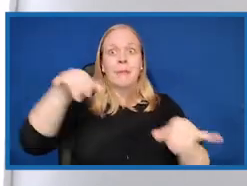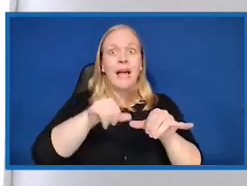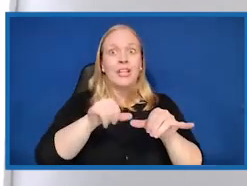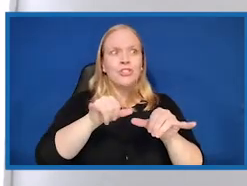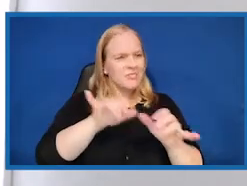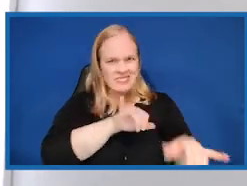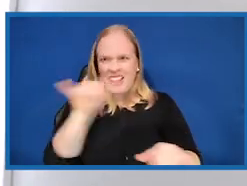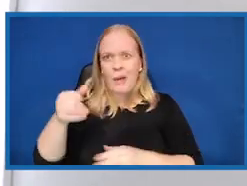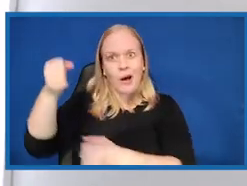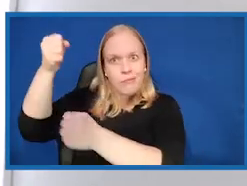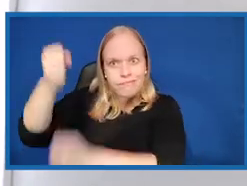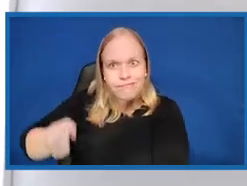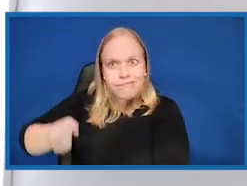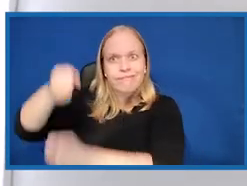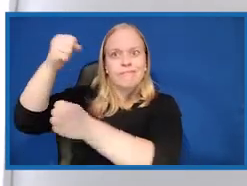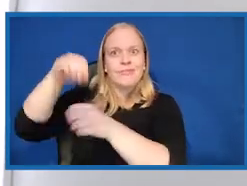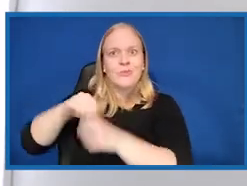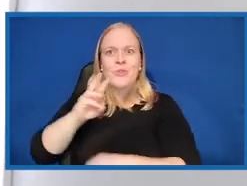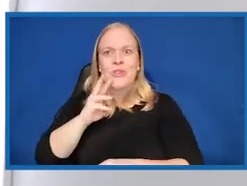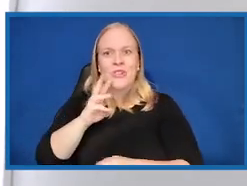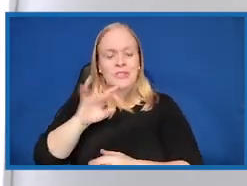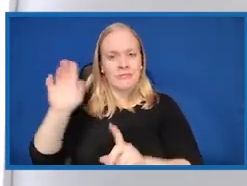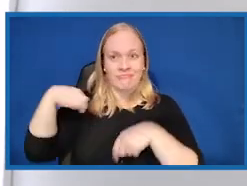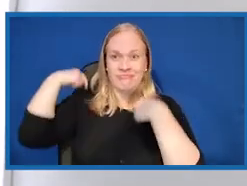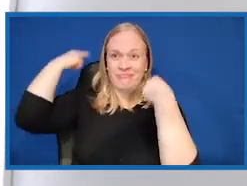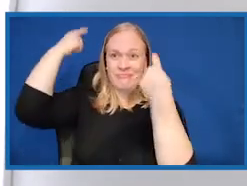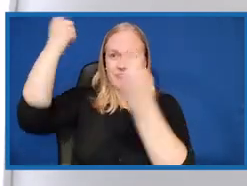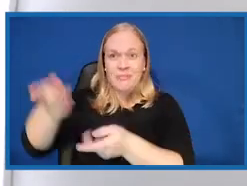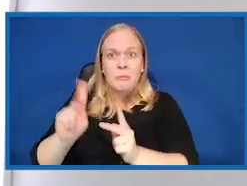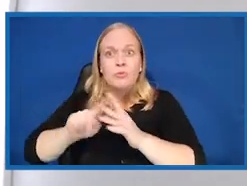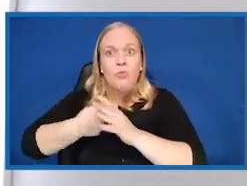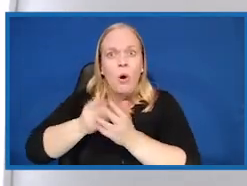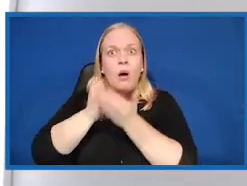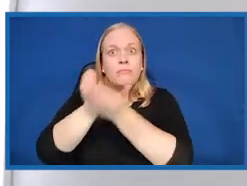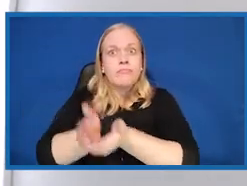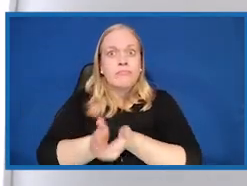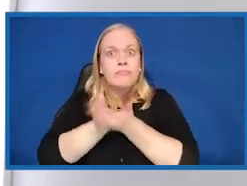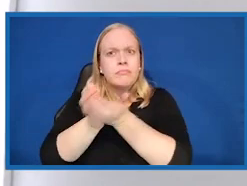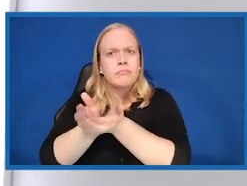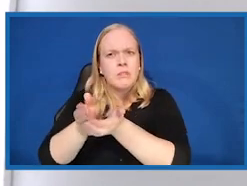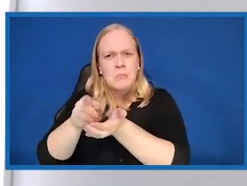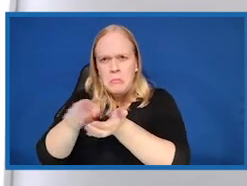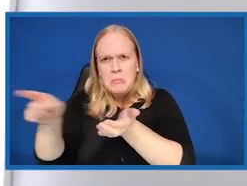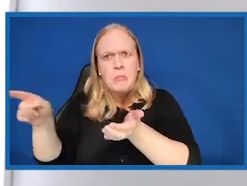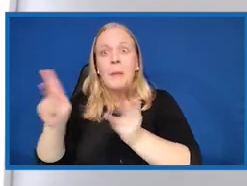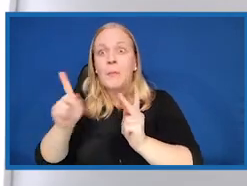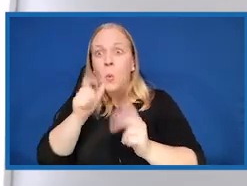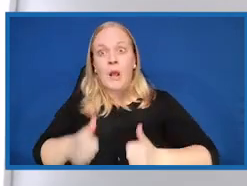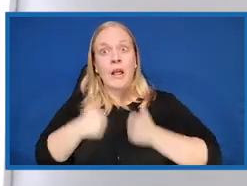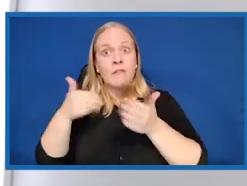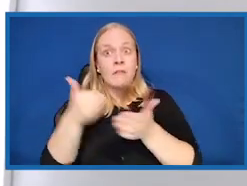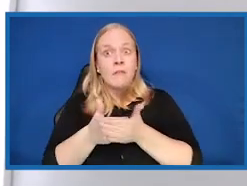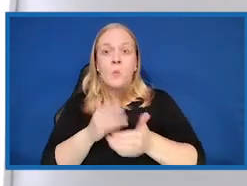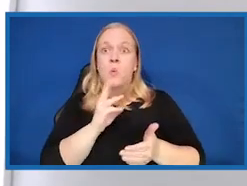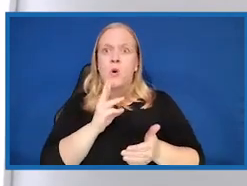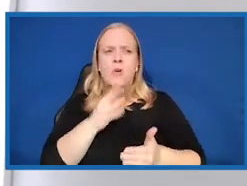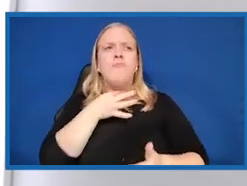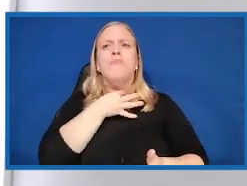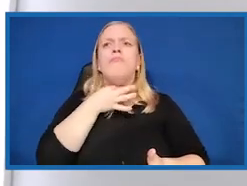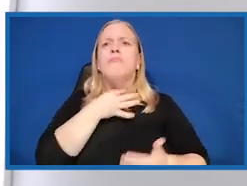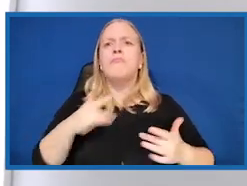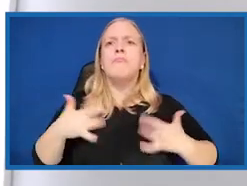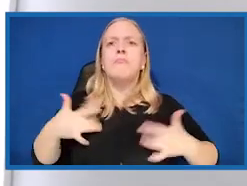ocean, and people were curious what's happening in living close to the ocean. But that